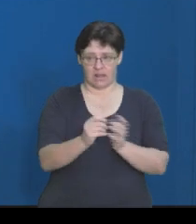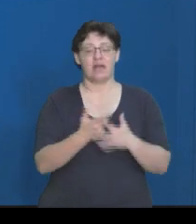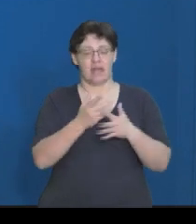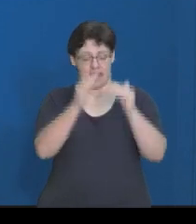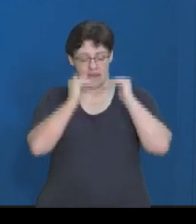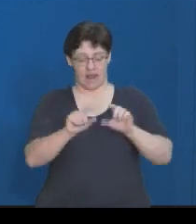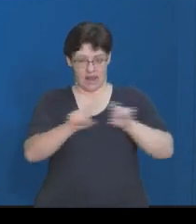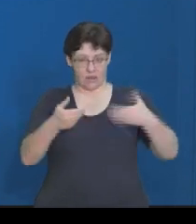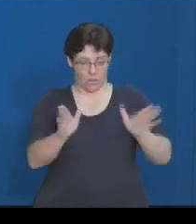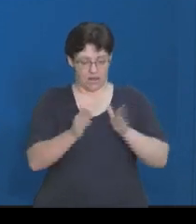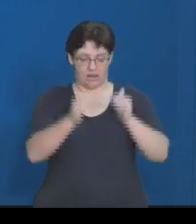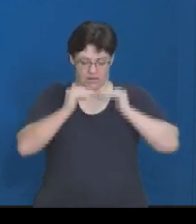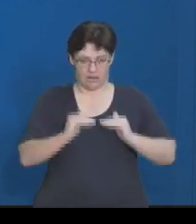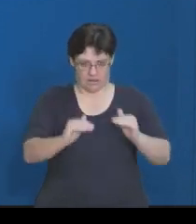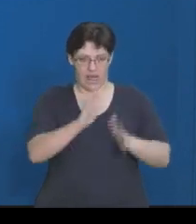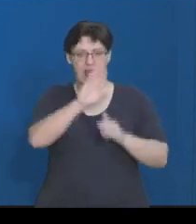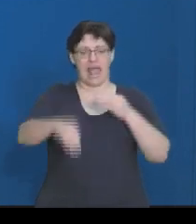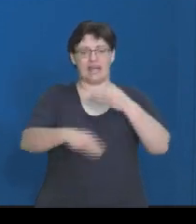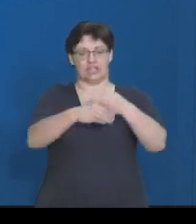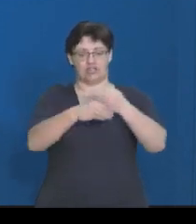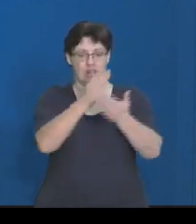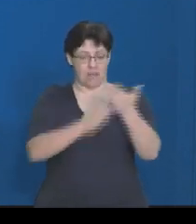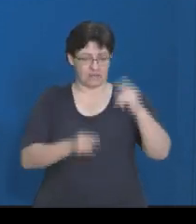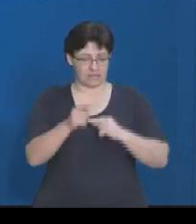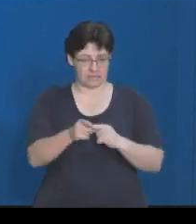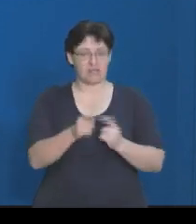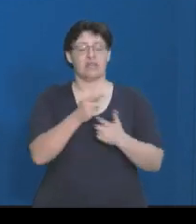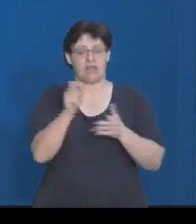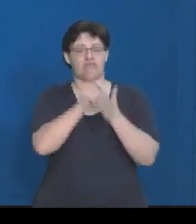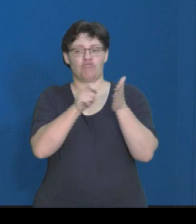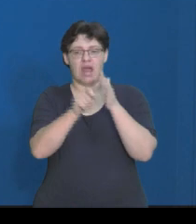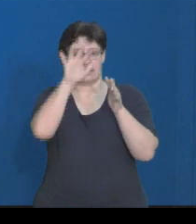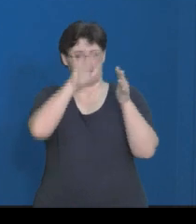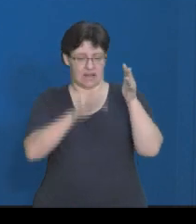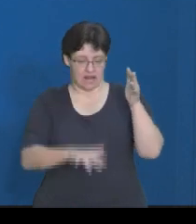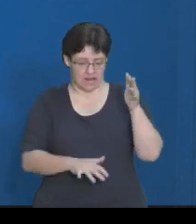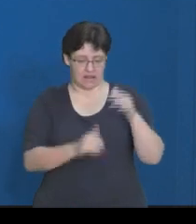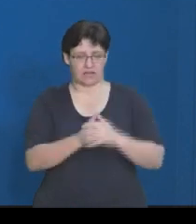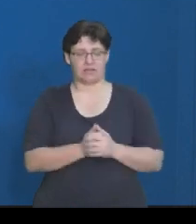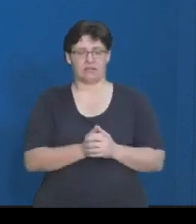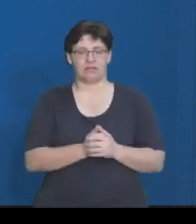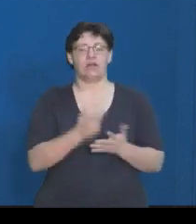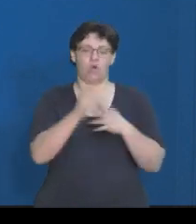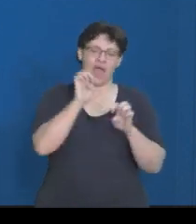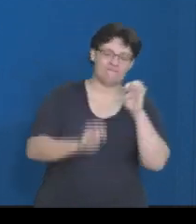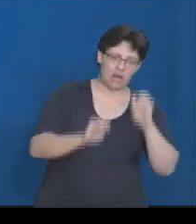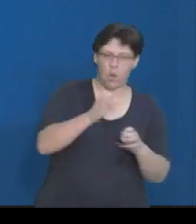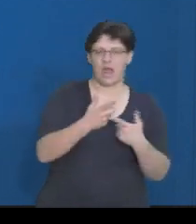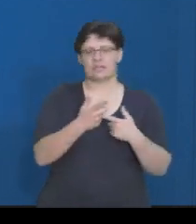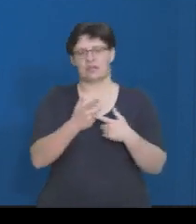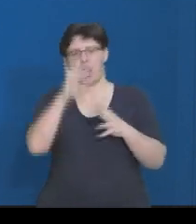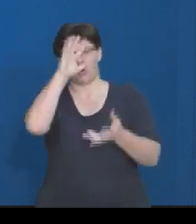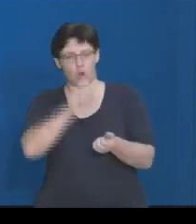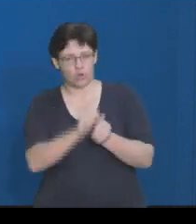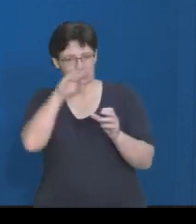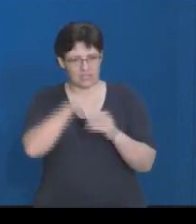skip a line, you write additional part, then you write your additional part there, right? You evaluate, you draw your